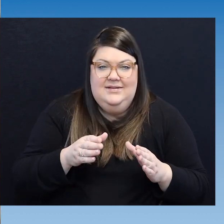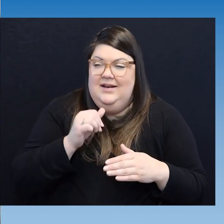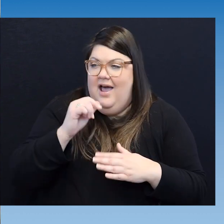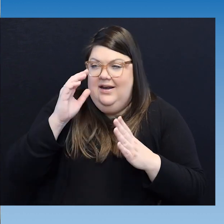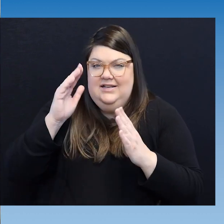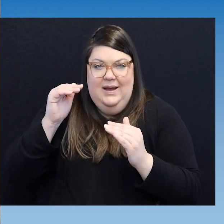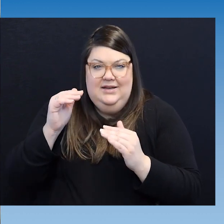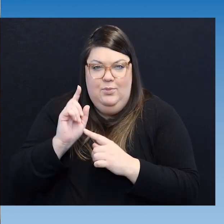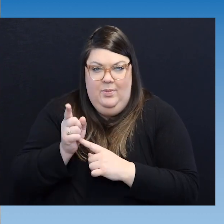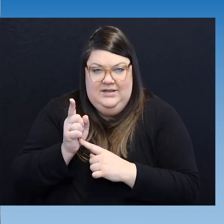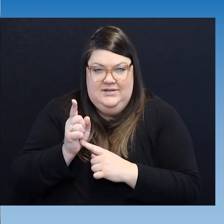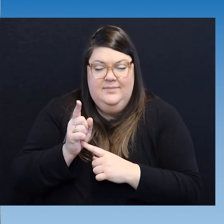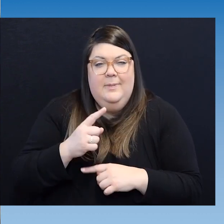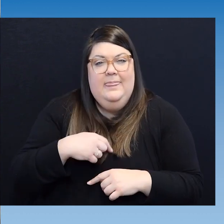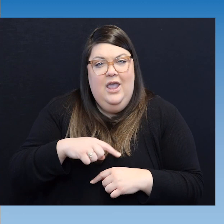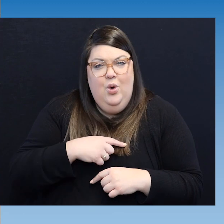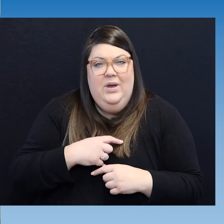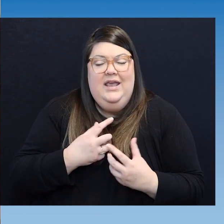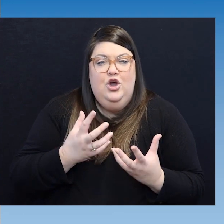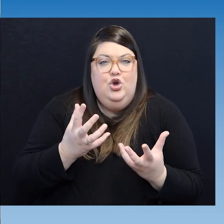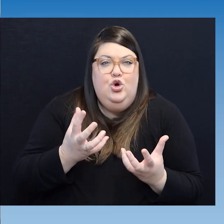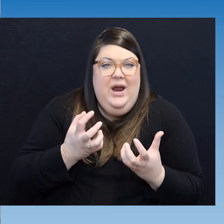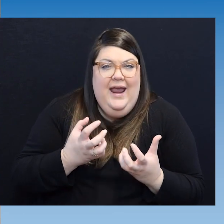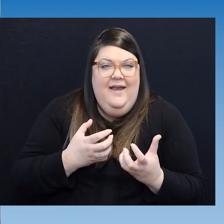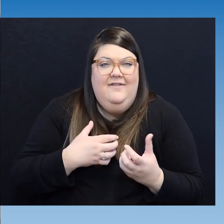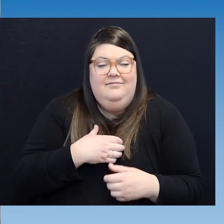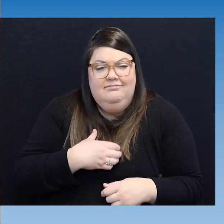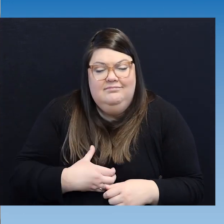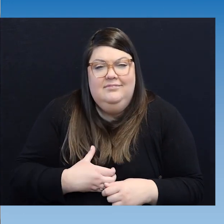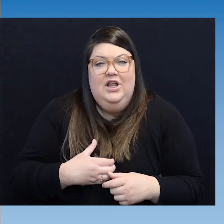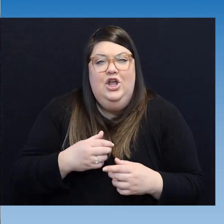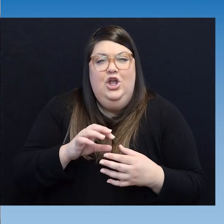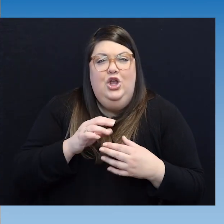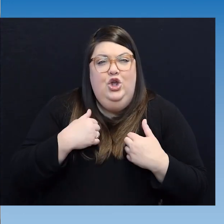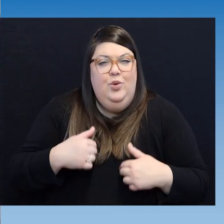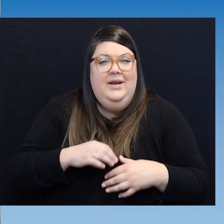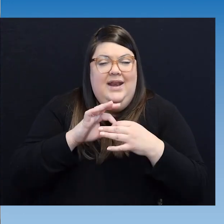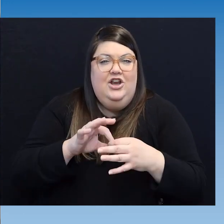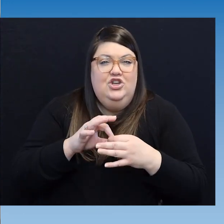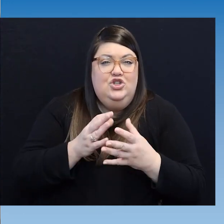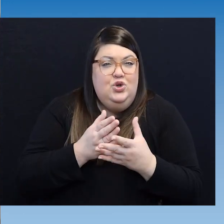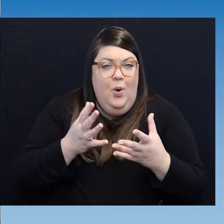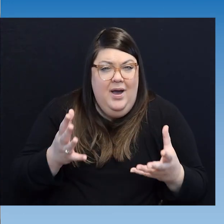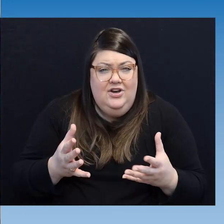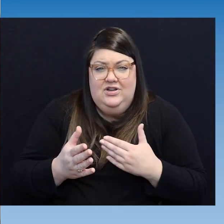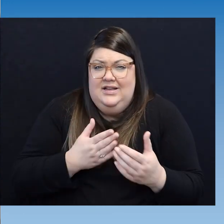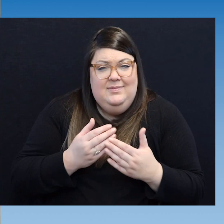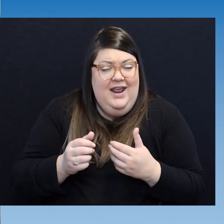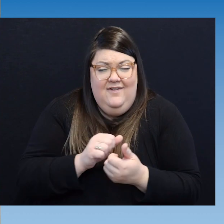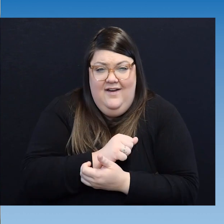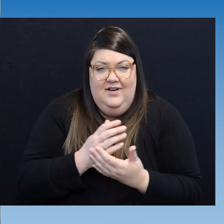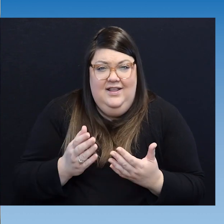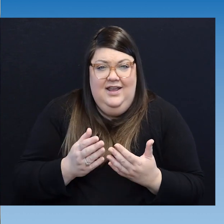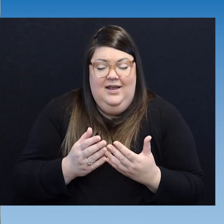moments, right? That we crave human connection so much that in spite of everything, in spite of